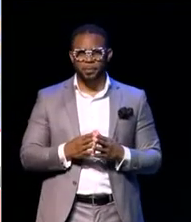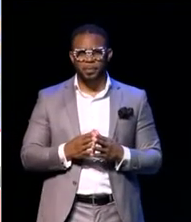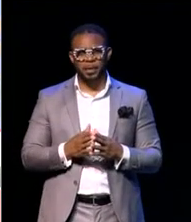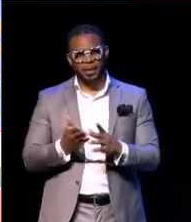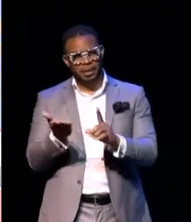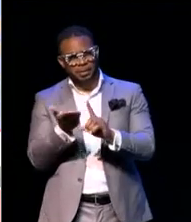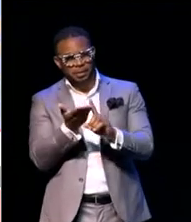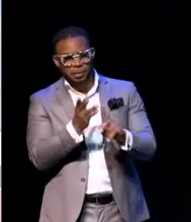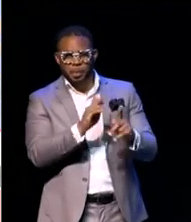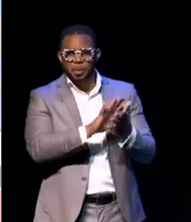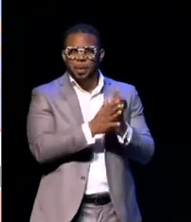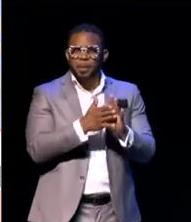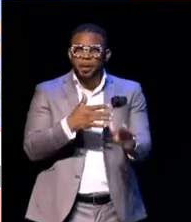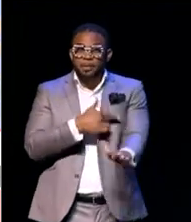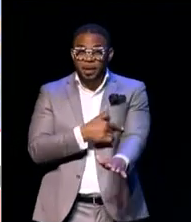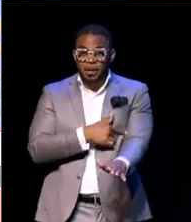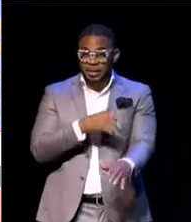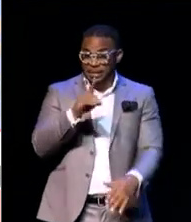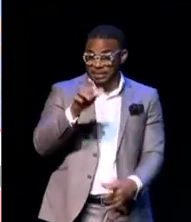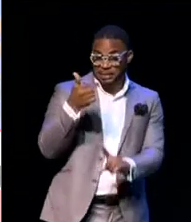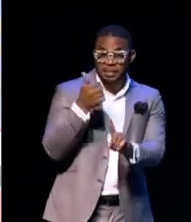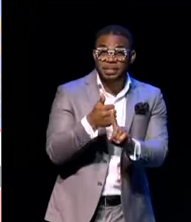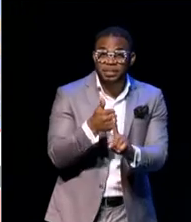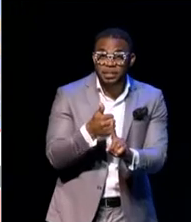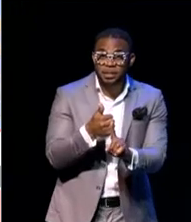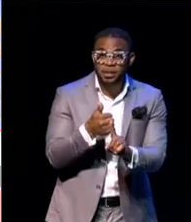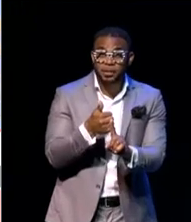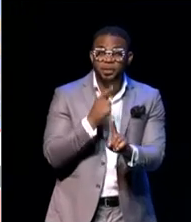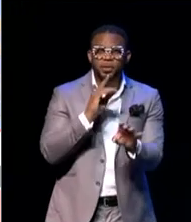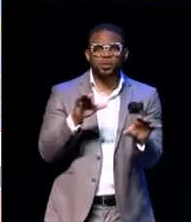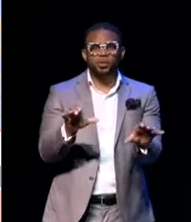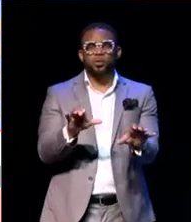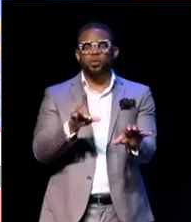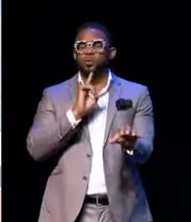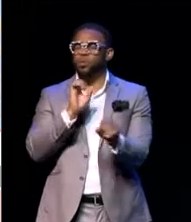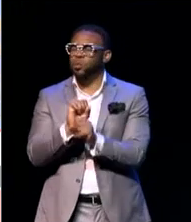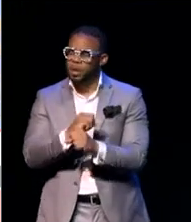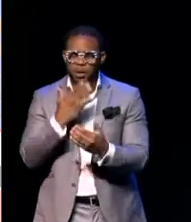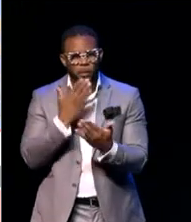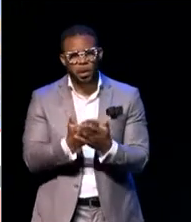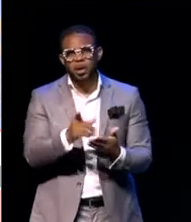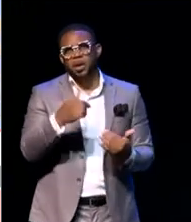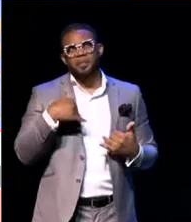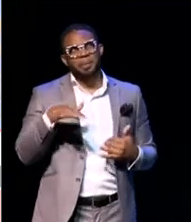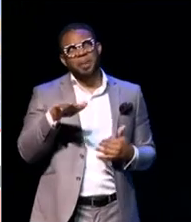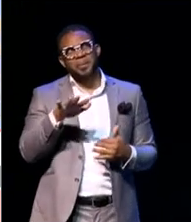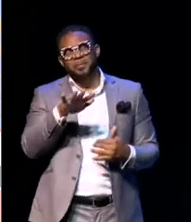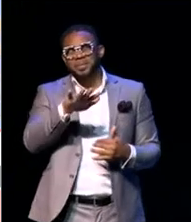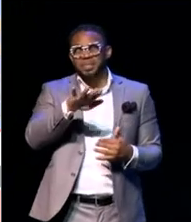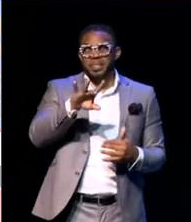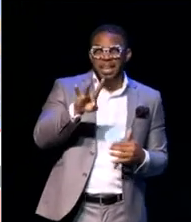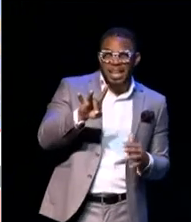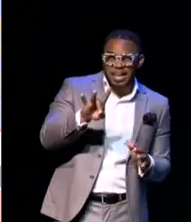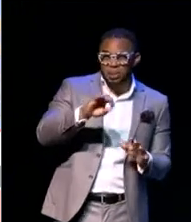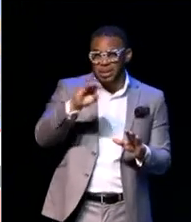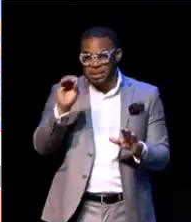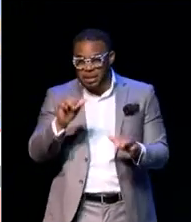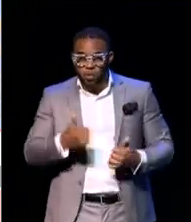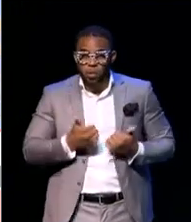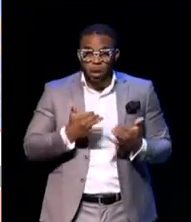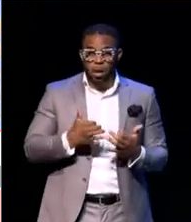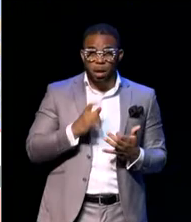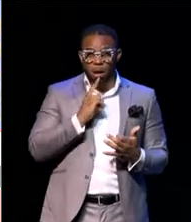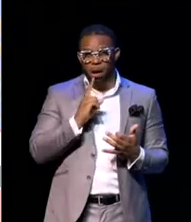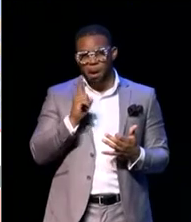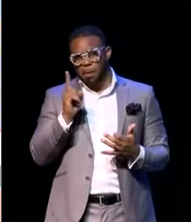people vaccinated. The district itself is doing really well. You have about 58% of the residents